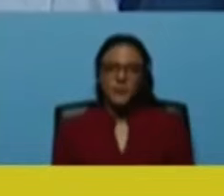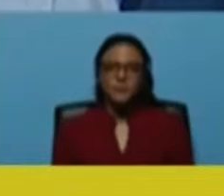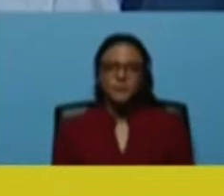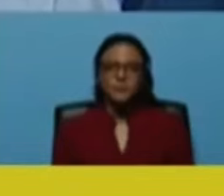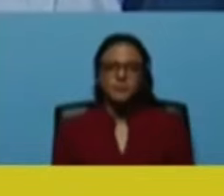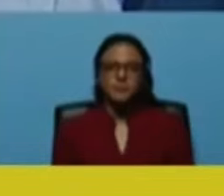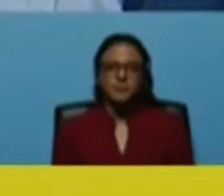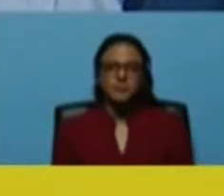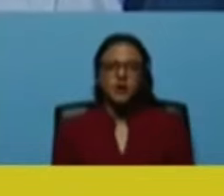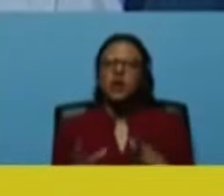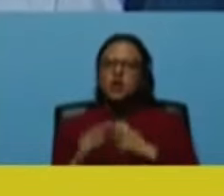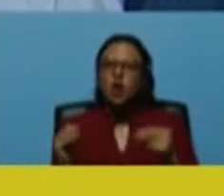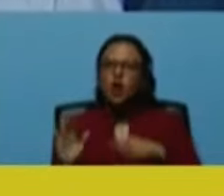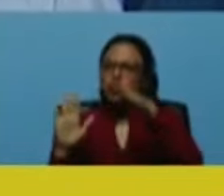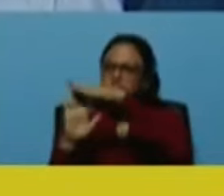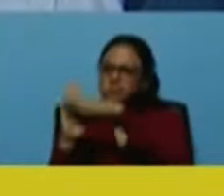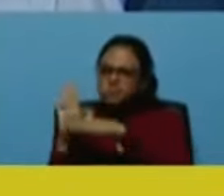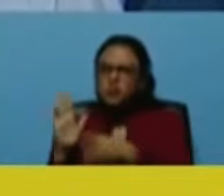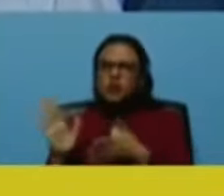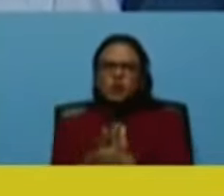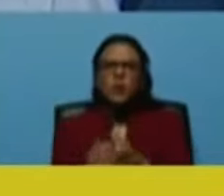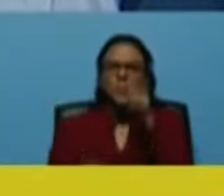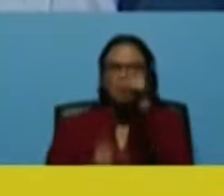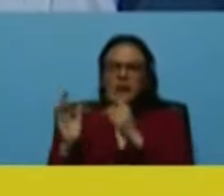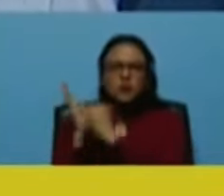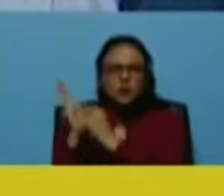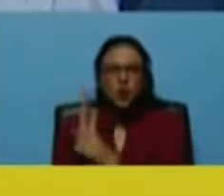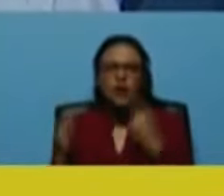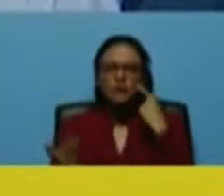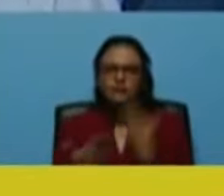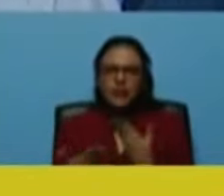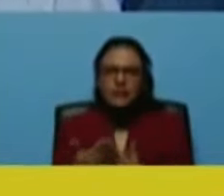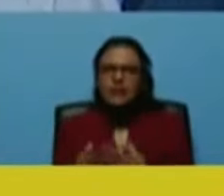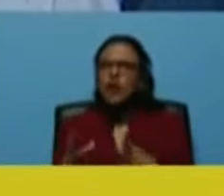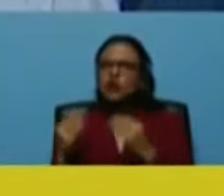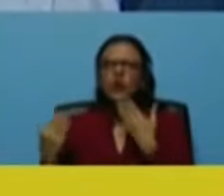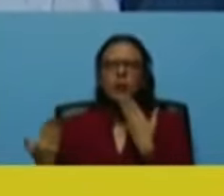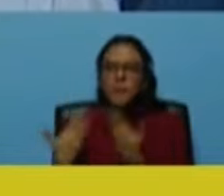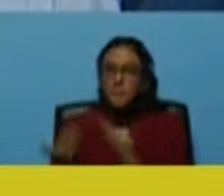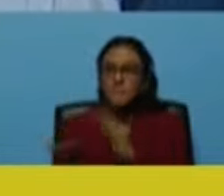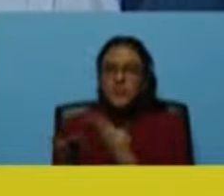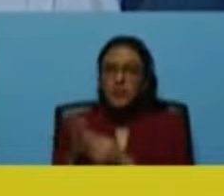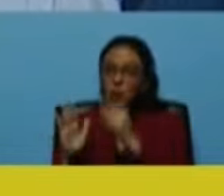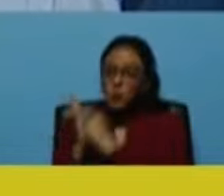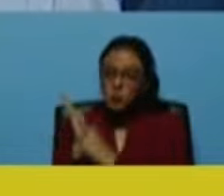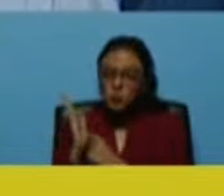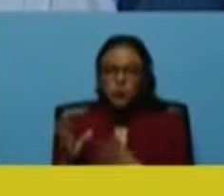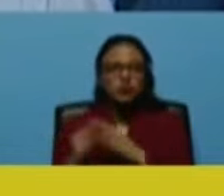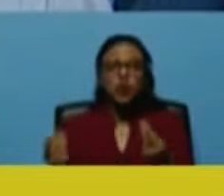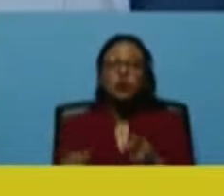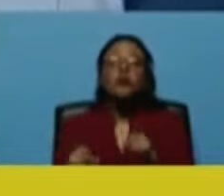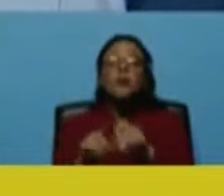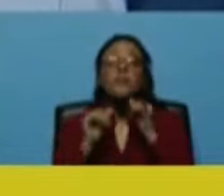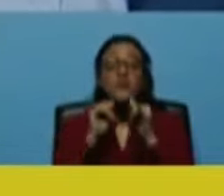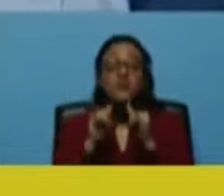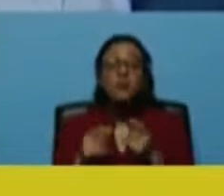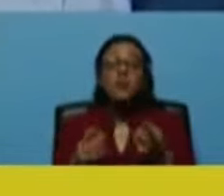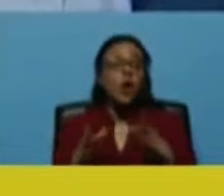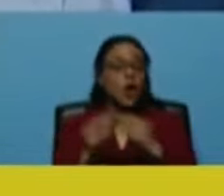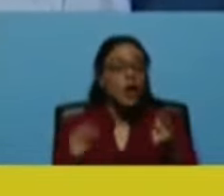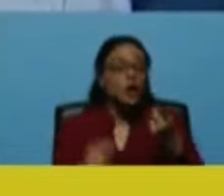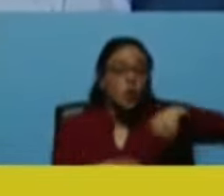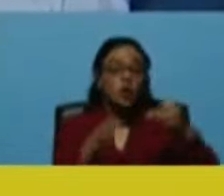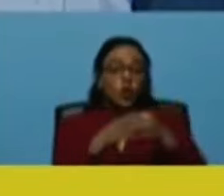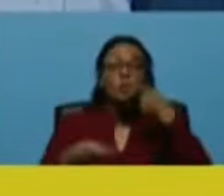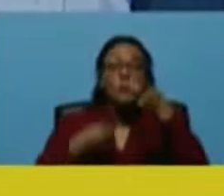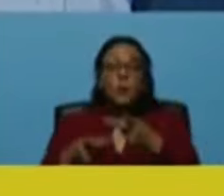Court of Justice requested, list of witnesses and everything that we have been requested. And